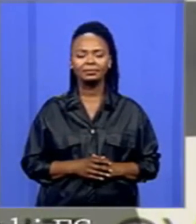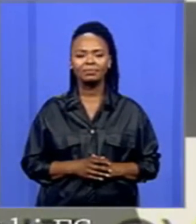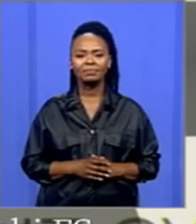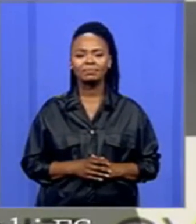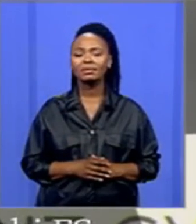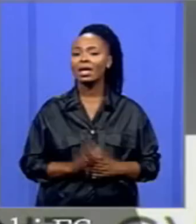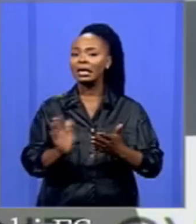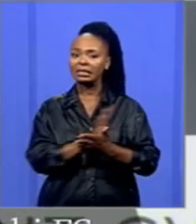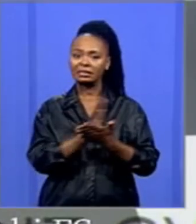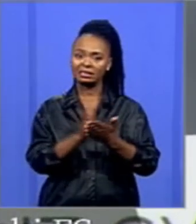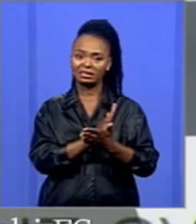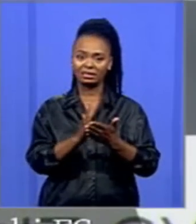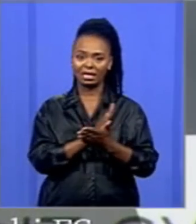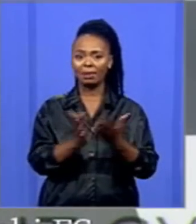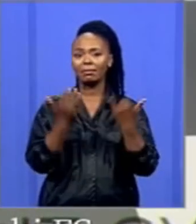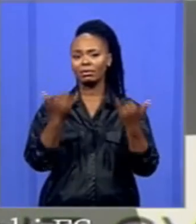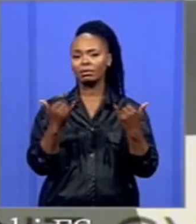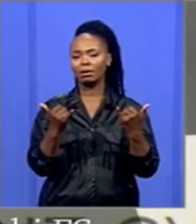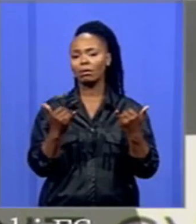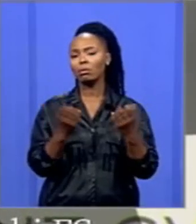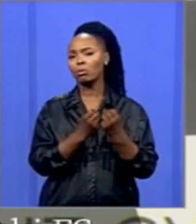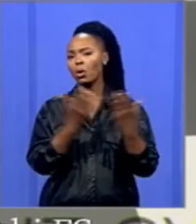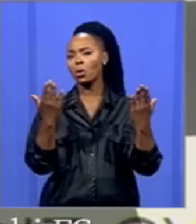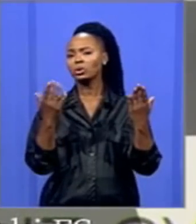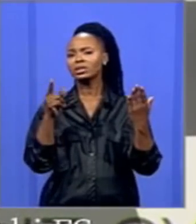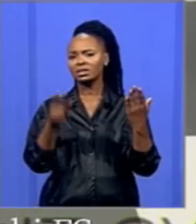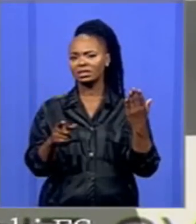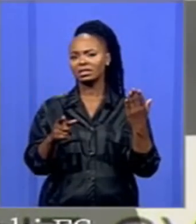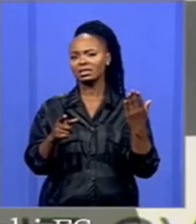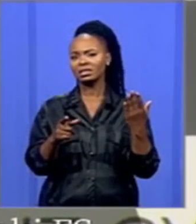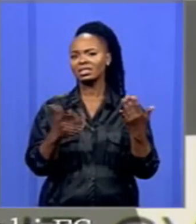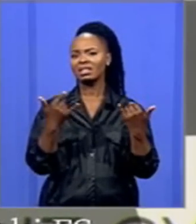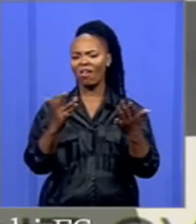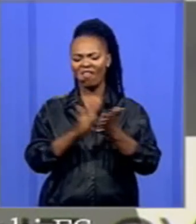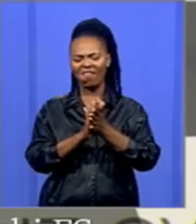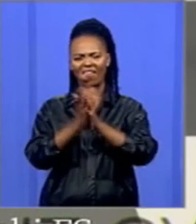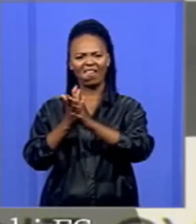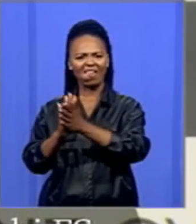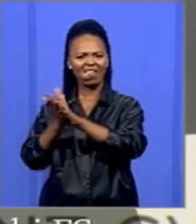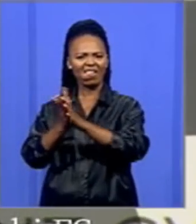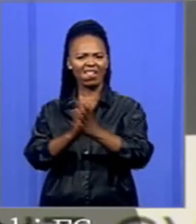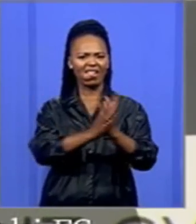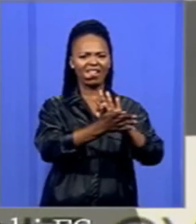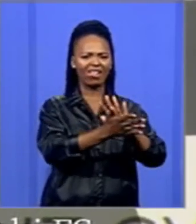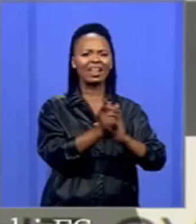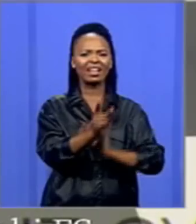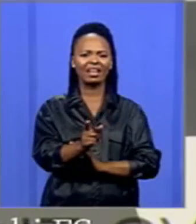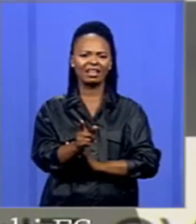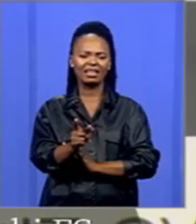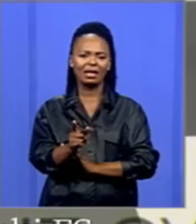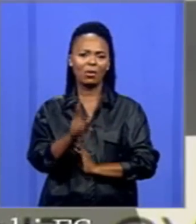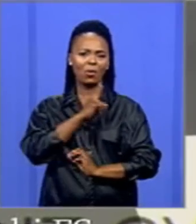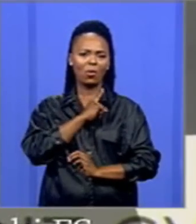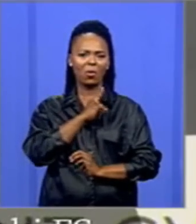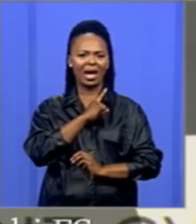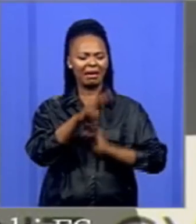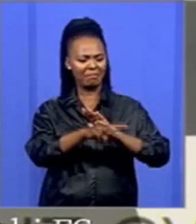Ba bang ba ile ba diwa ba senywa ka bong ka hobane ho no ho